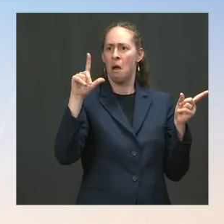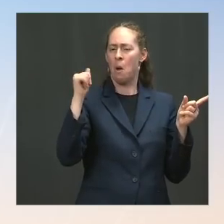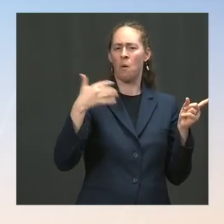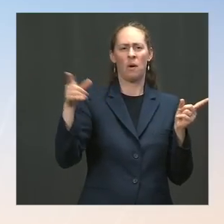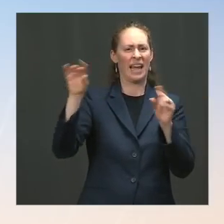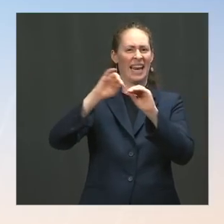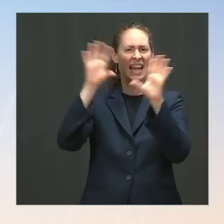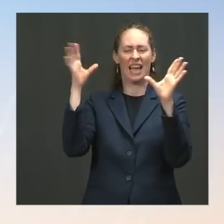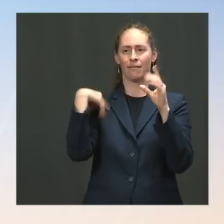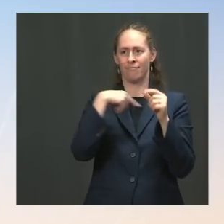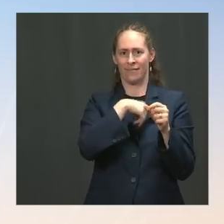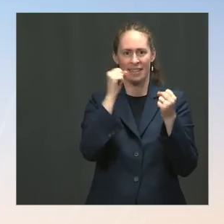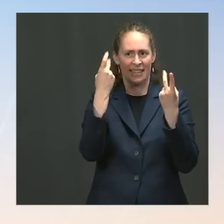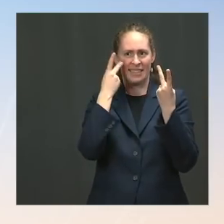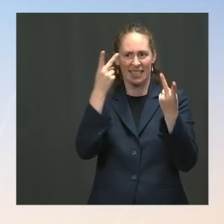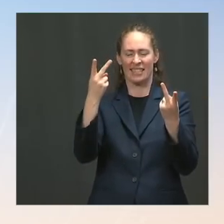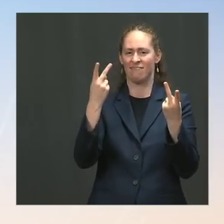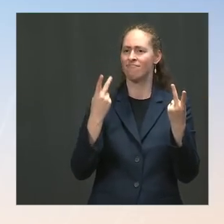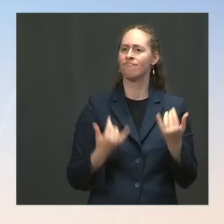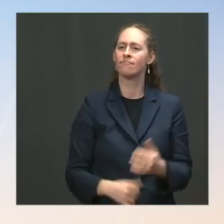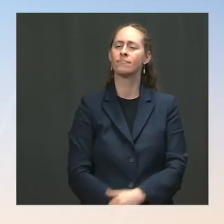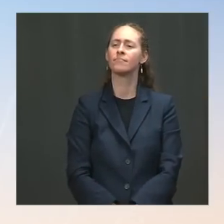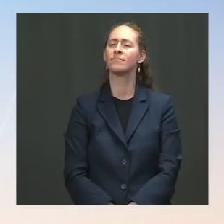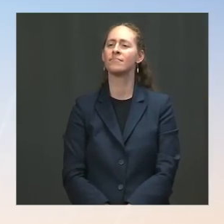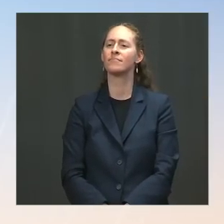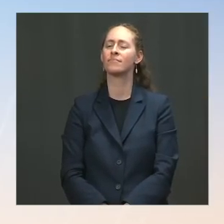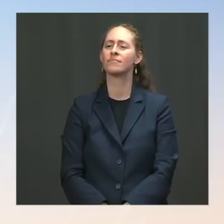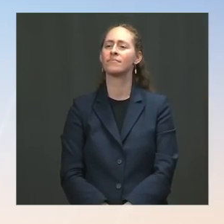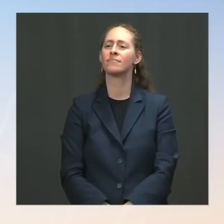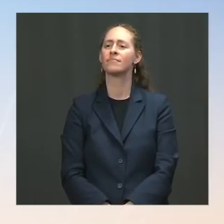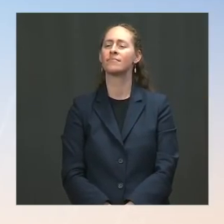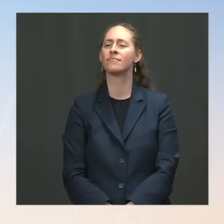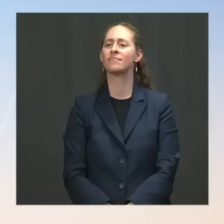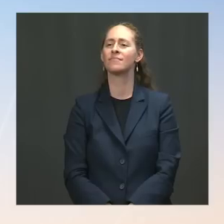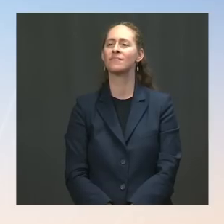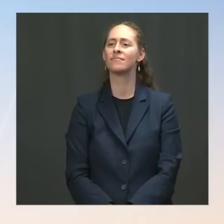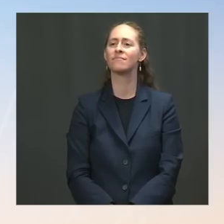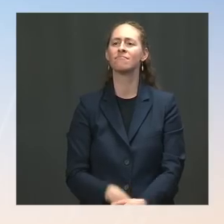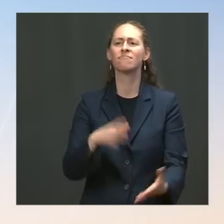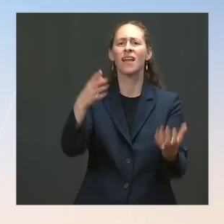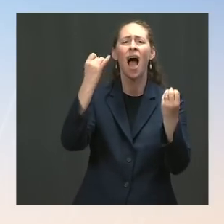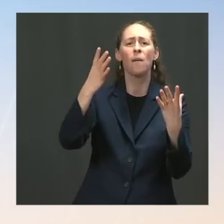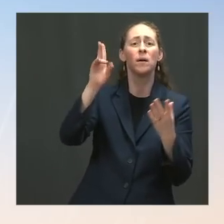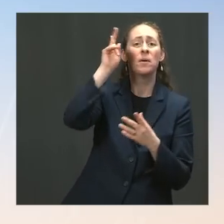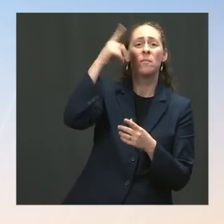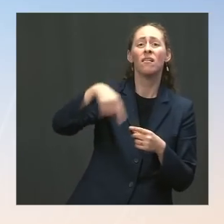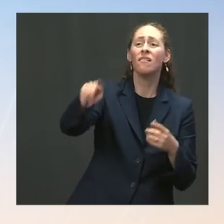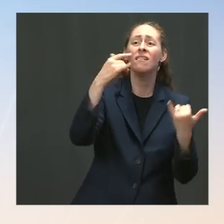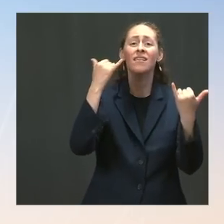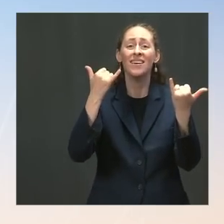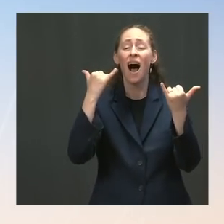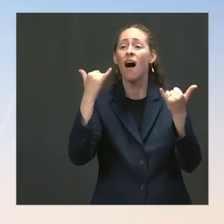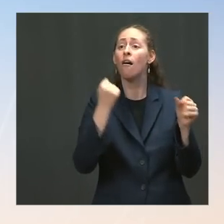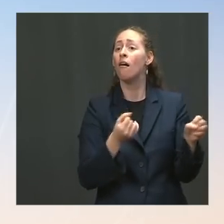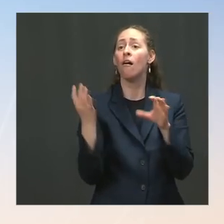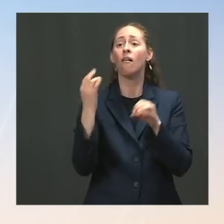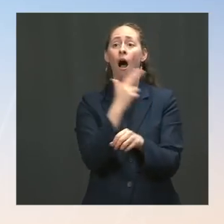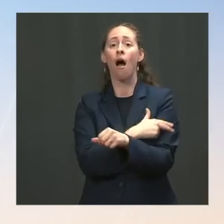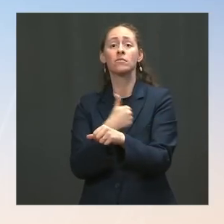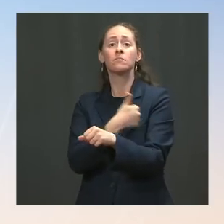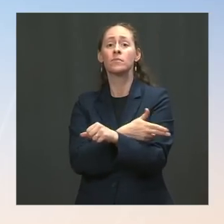25% of hospitalizations in the country are in Florida. It is also a fact that the governor has taken steps that